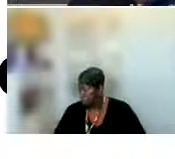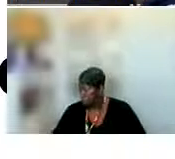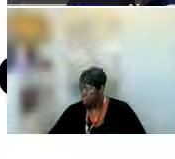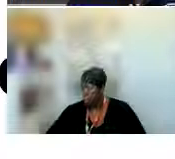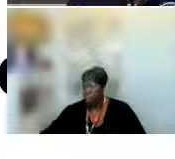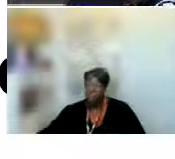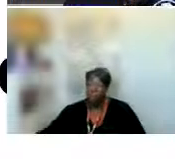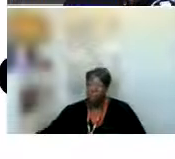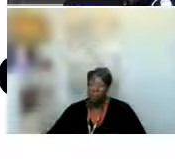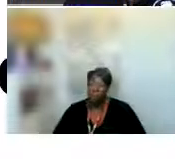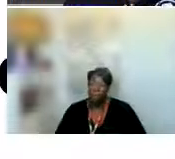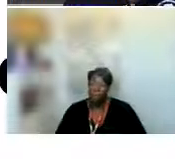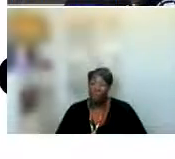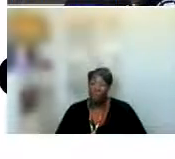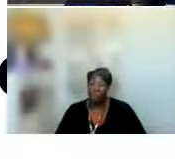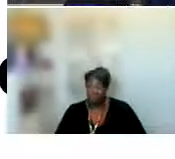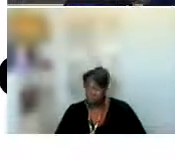is